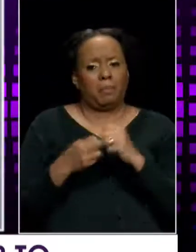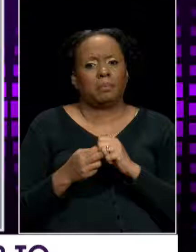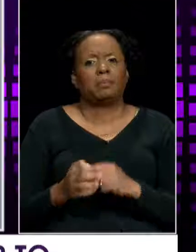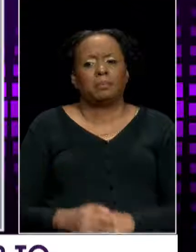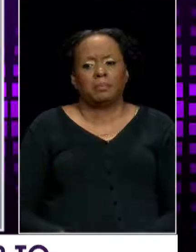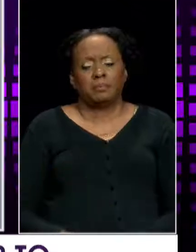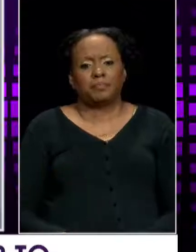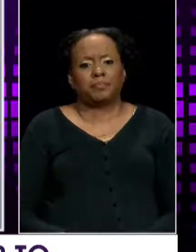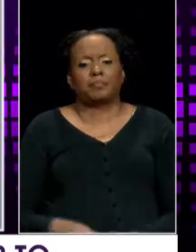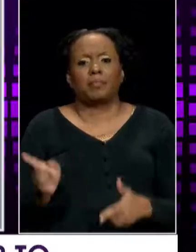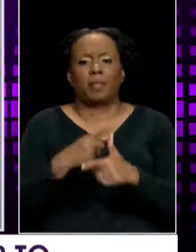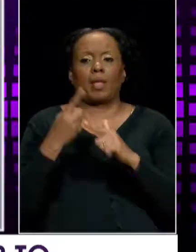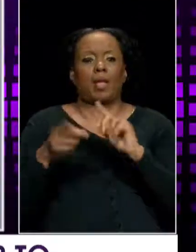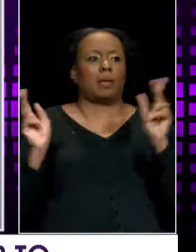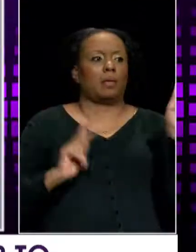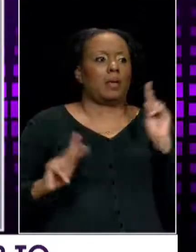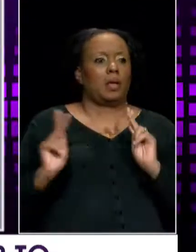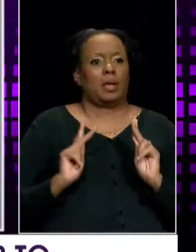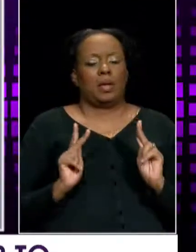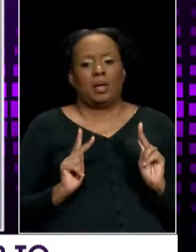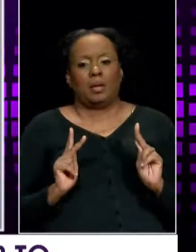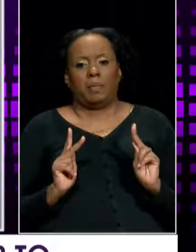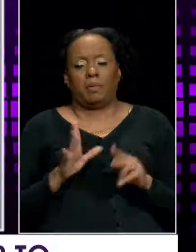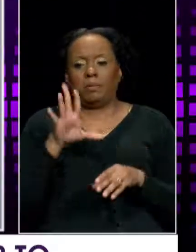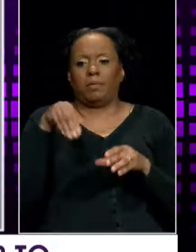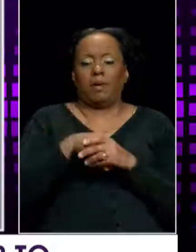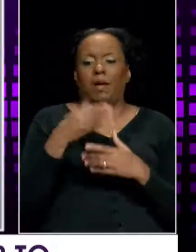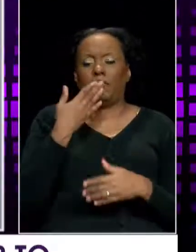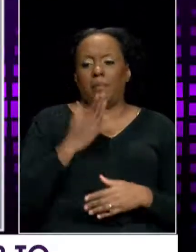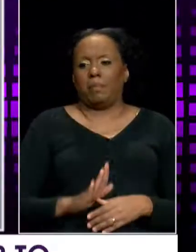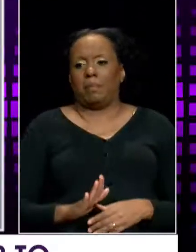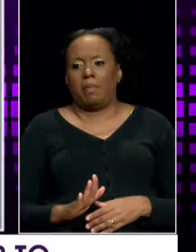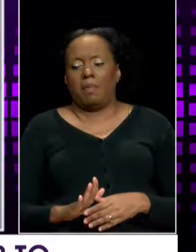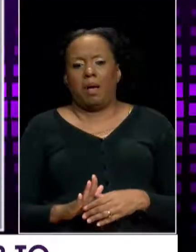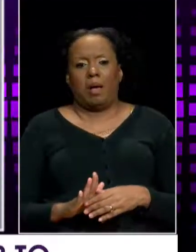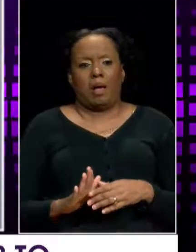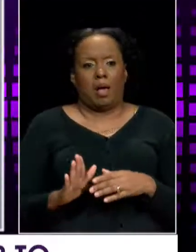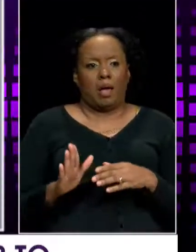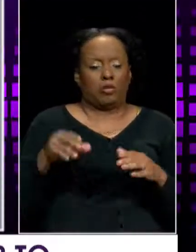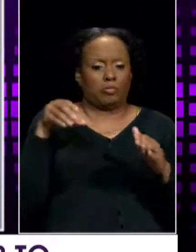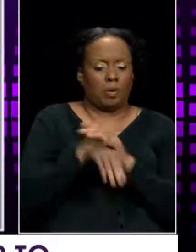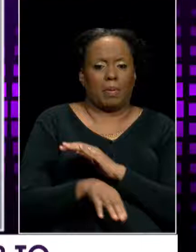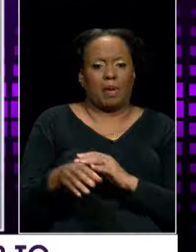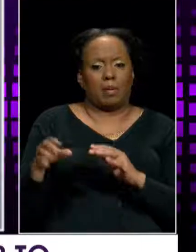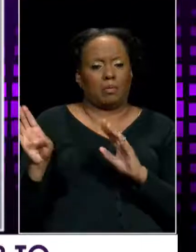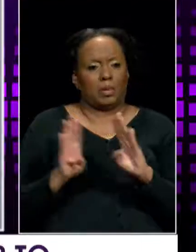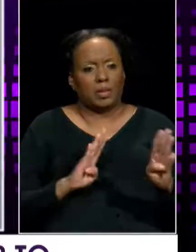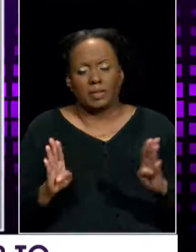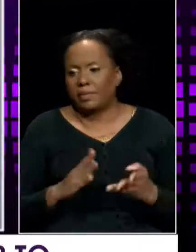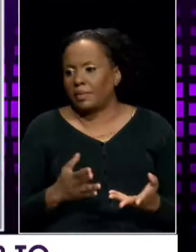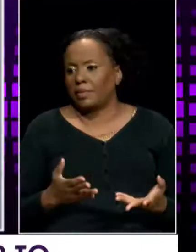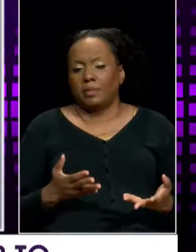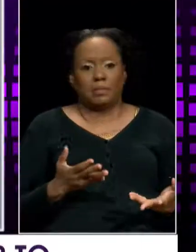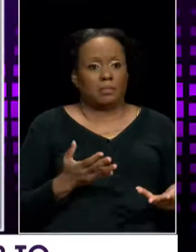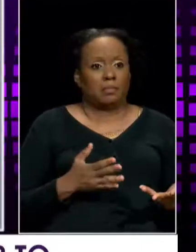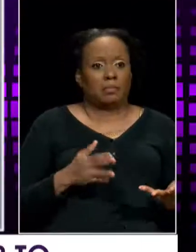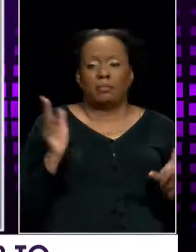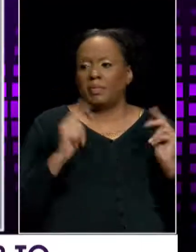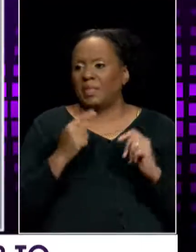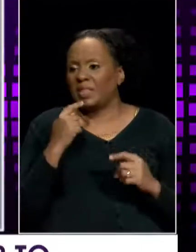then to go into this deviant behavior, because they're not given the chance, because you have these things